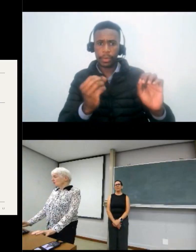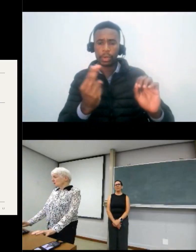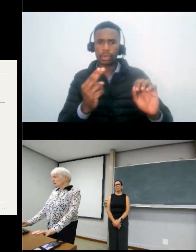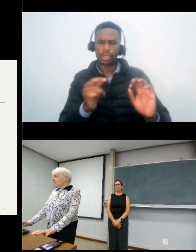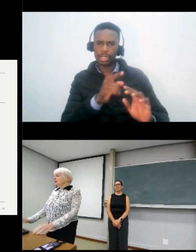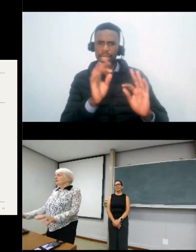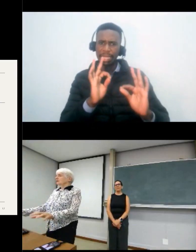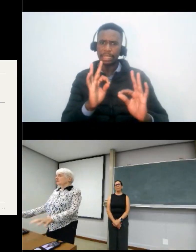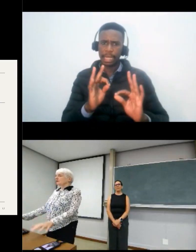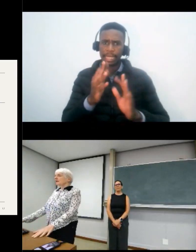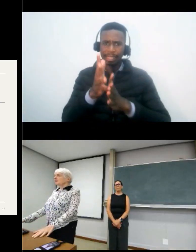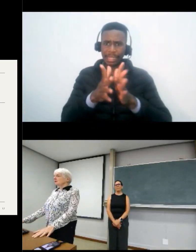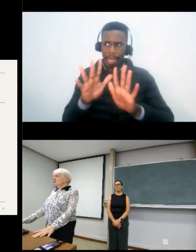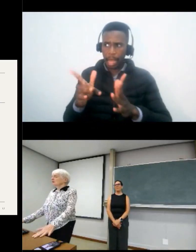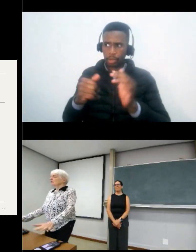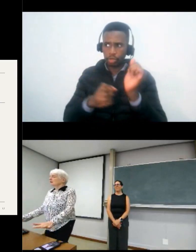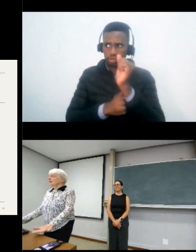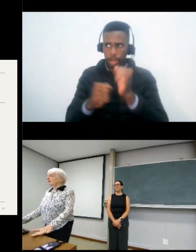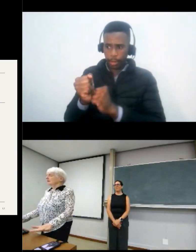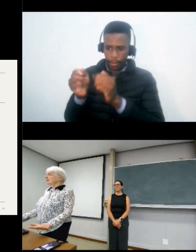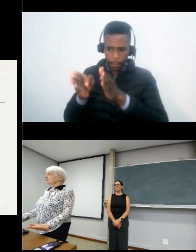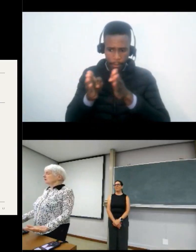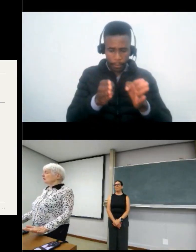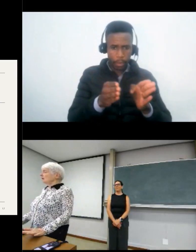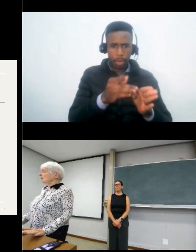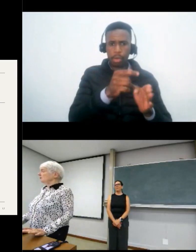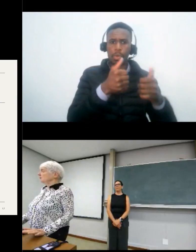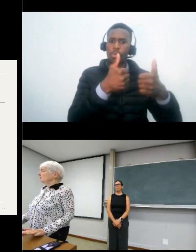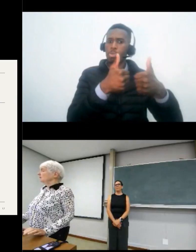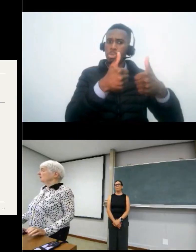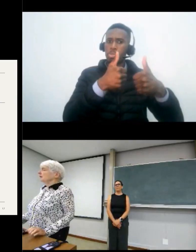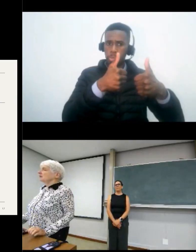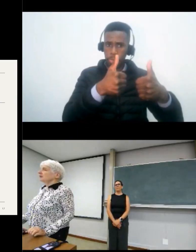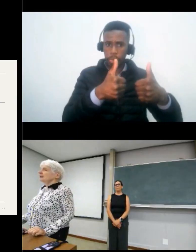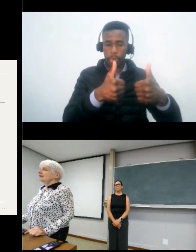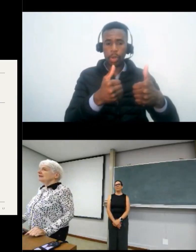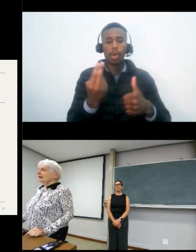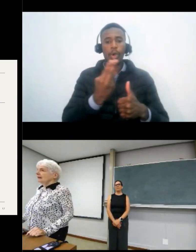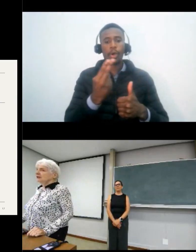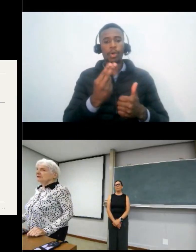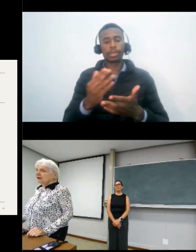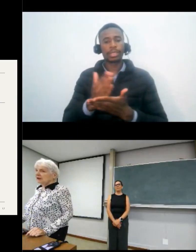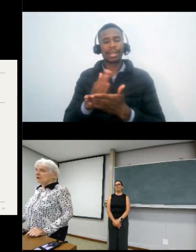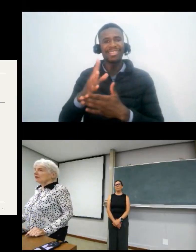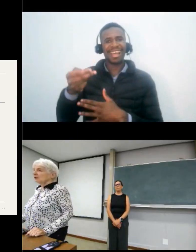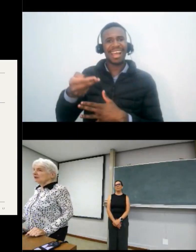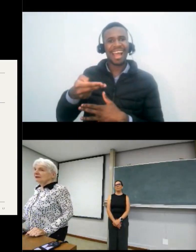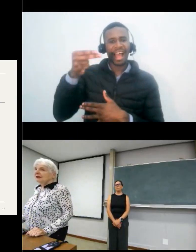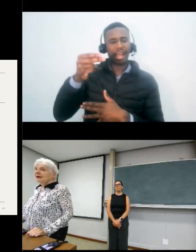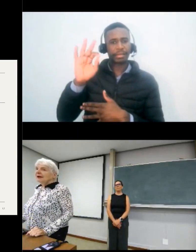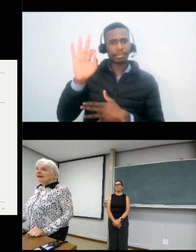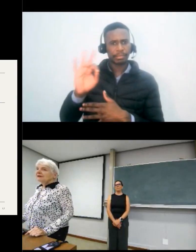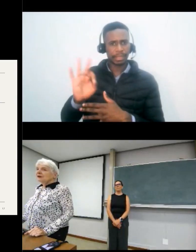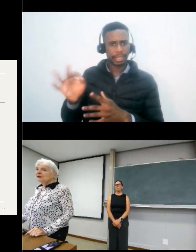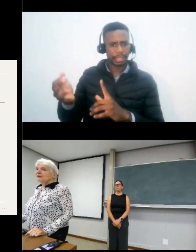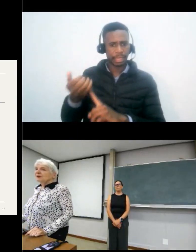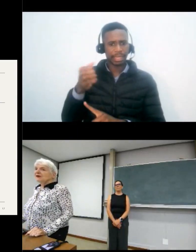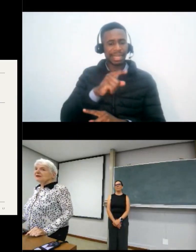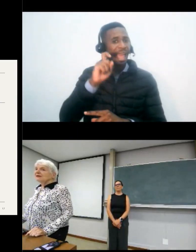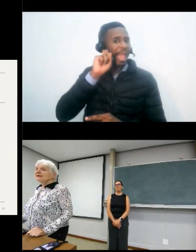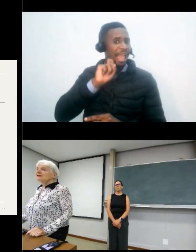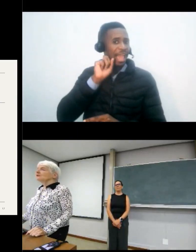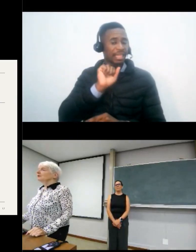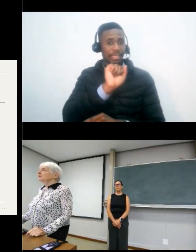high, 71%. The factor that related to higher percentage of accuracy is age of acquisition. It's